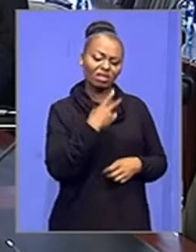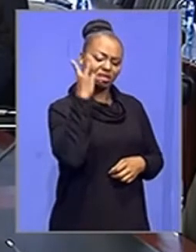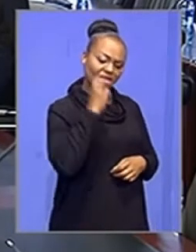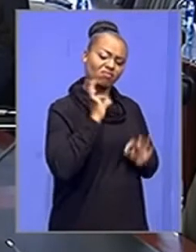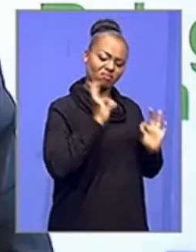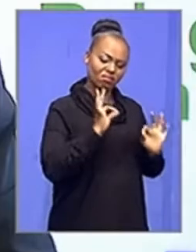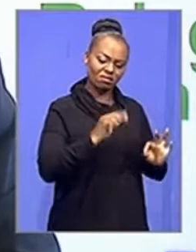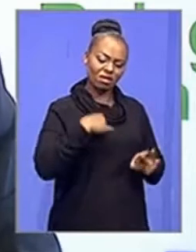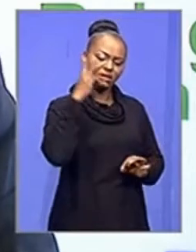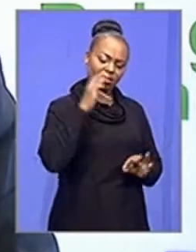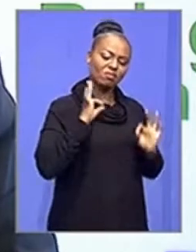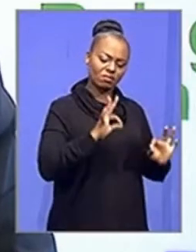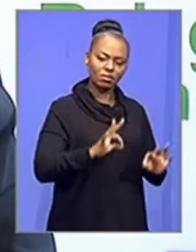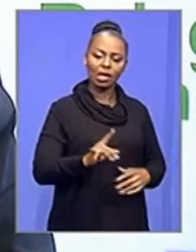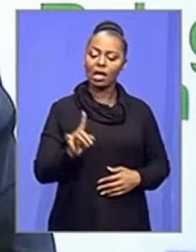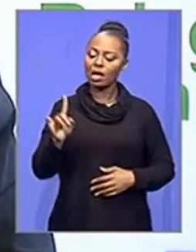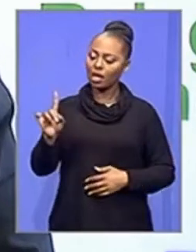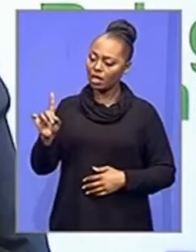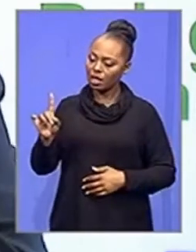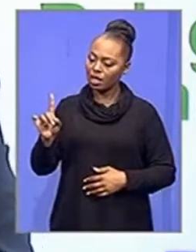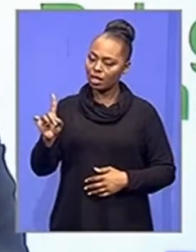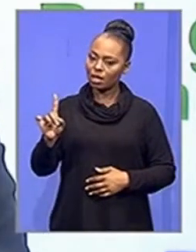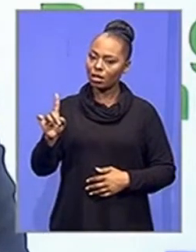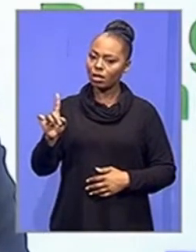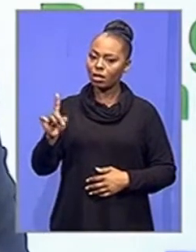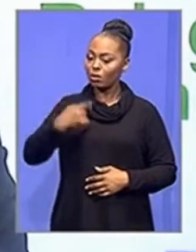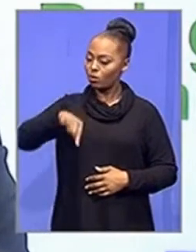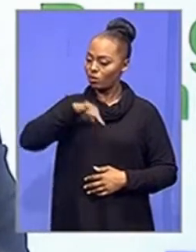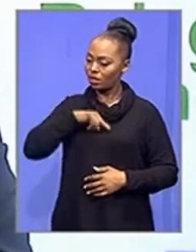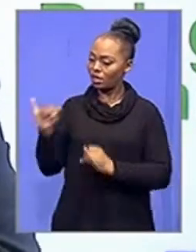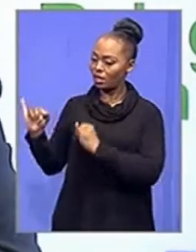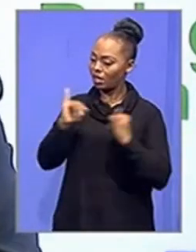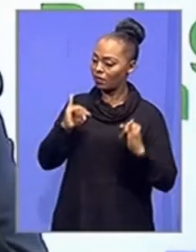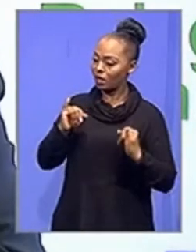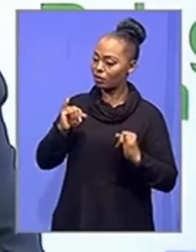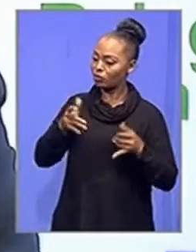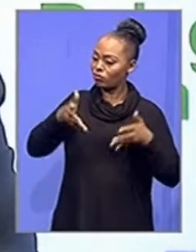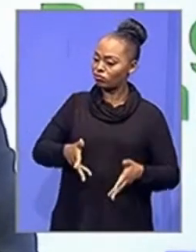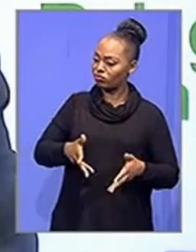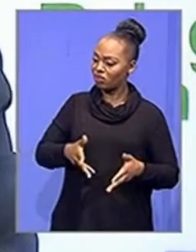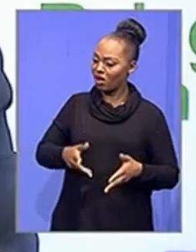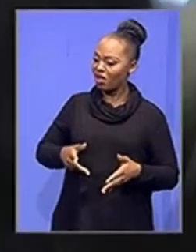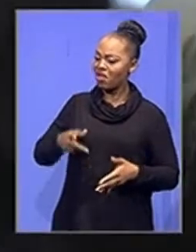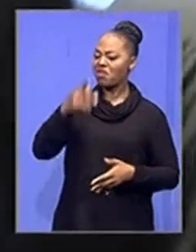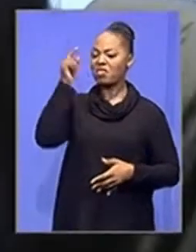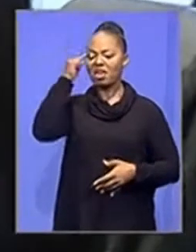Because we didn't invite you here to come and find people guilty.